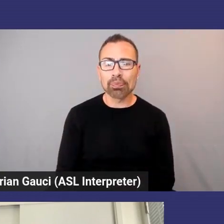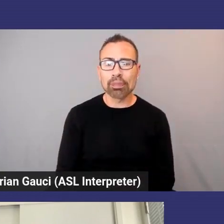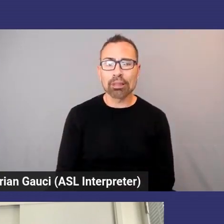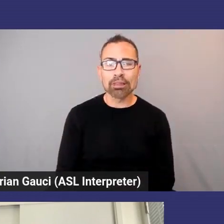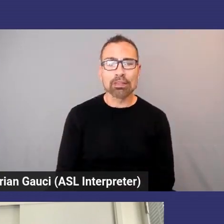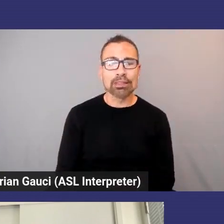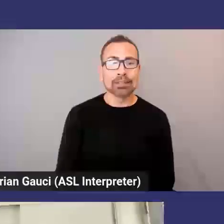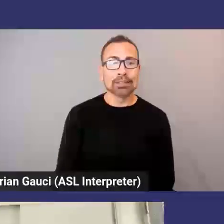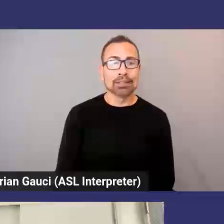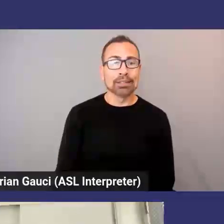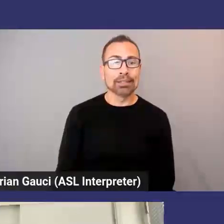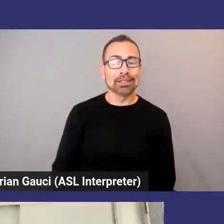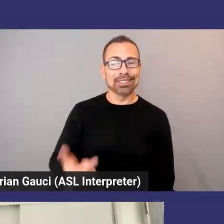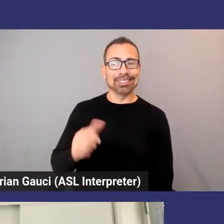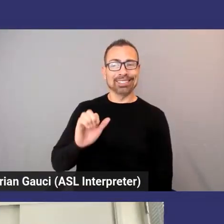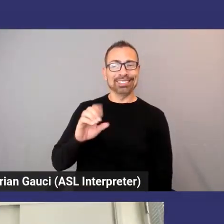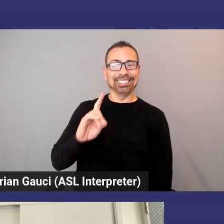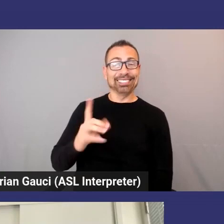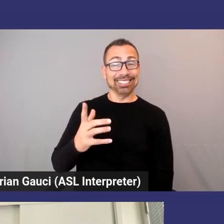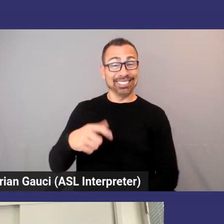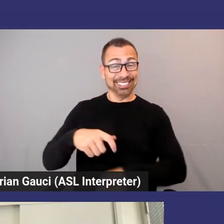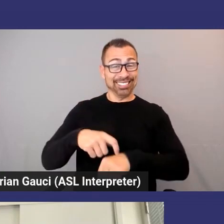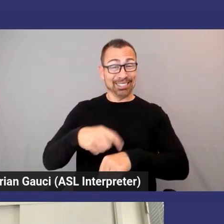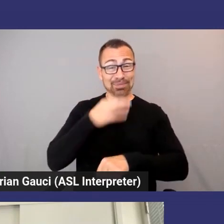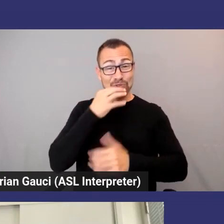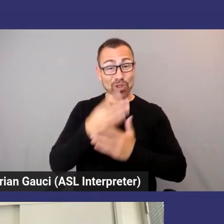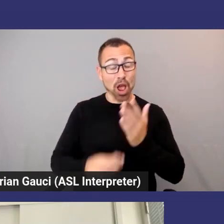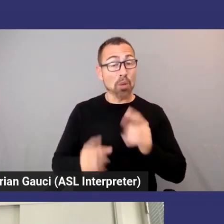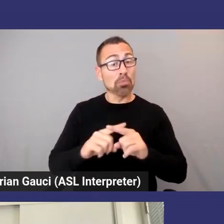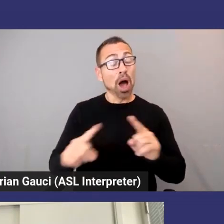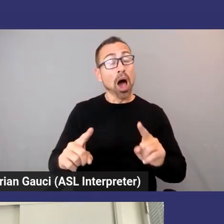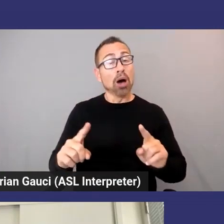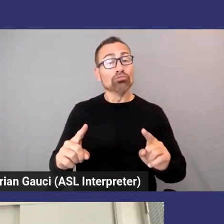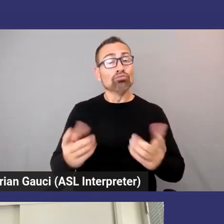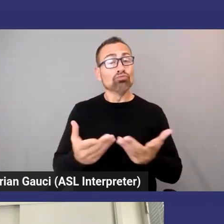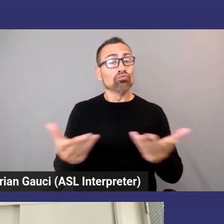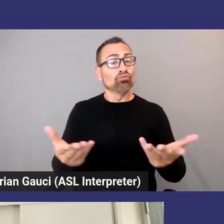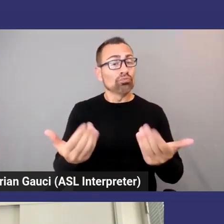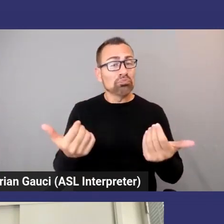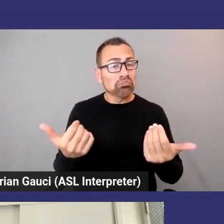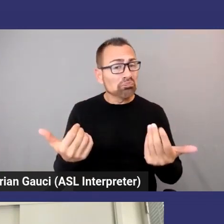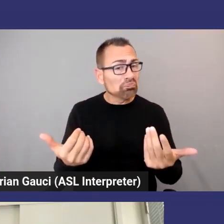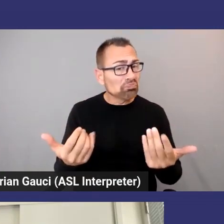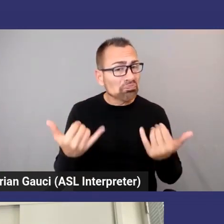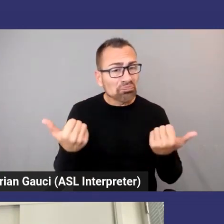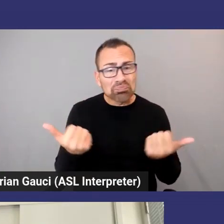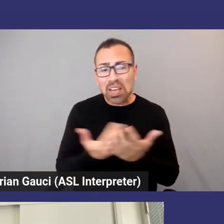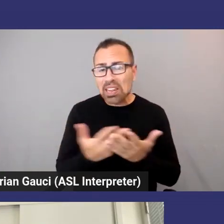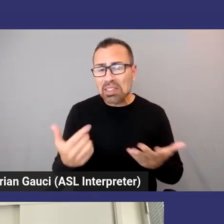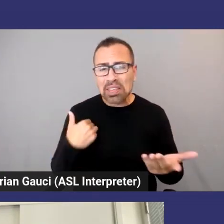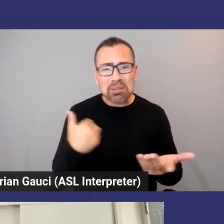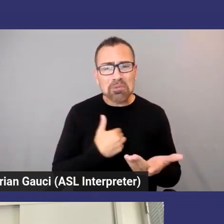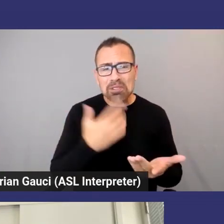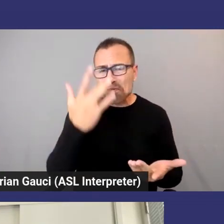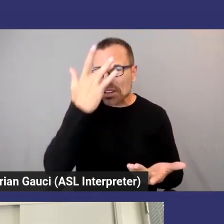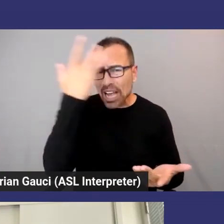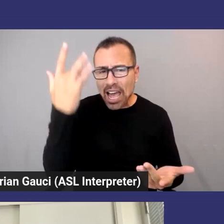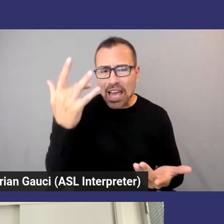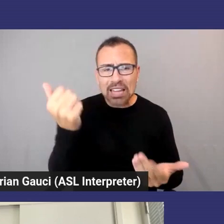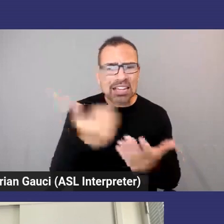getting close to being at time, but I want to give you guys just a couple of moments. Is there anything we left out? Is there any last